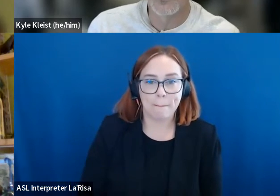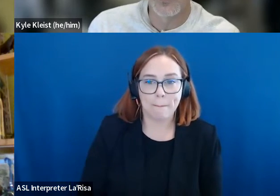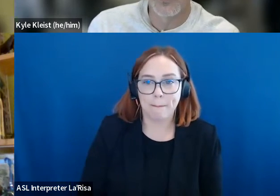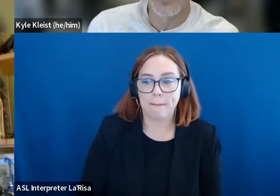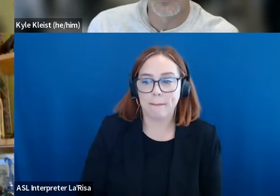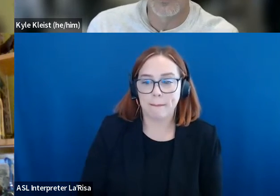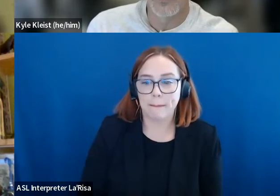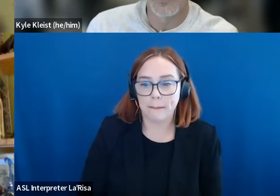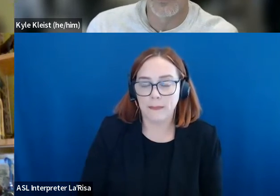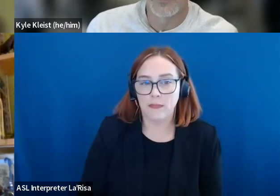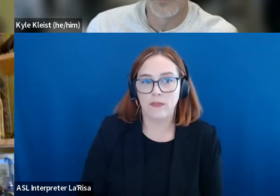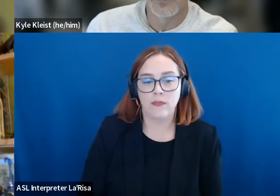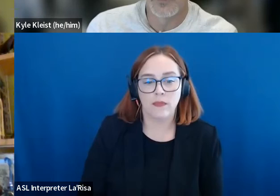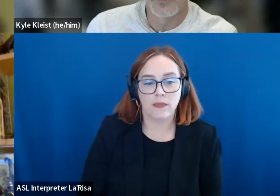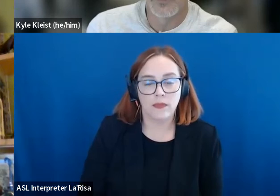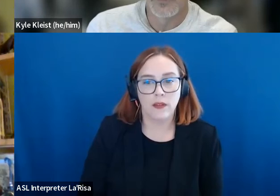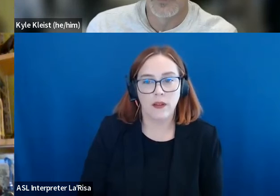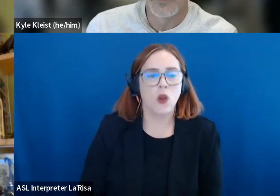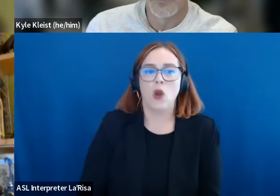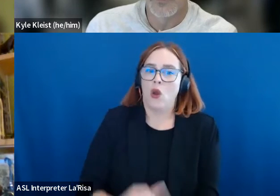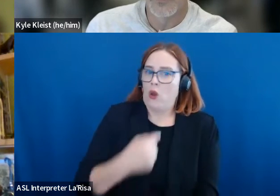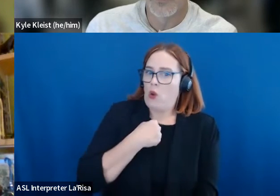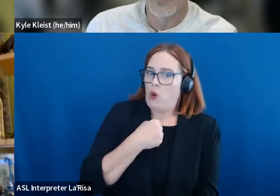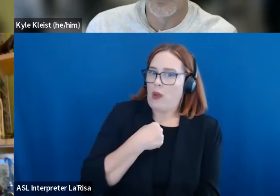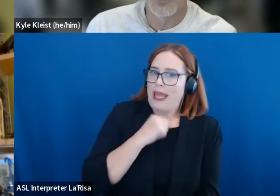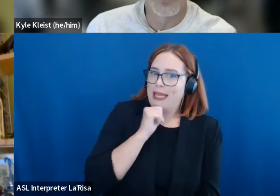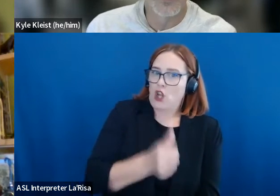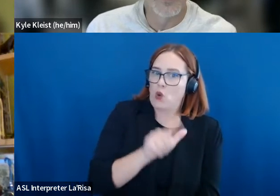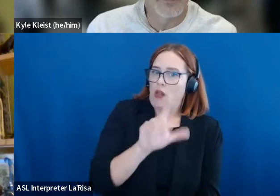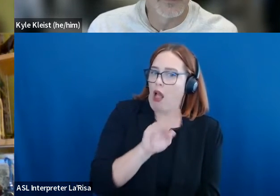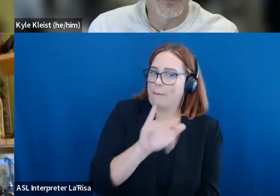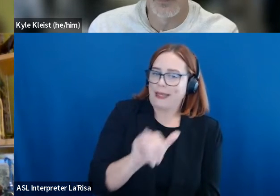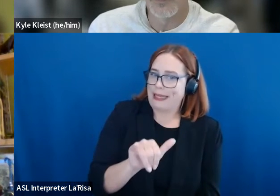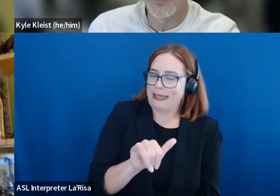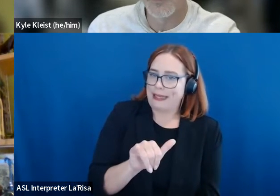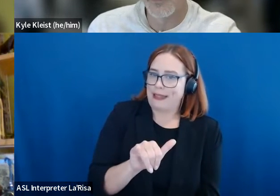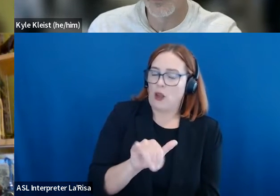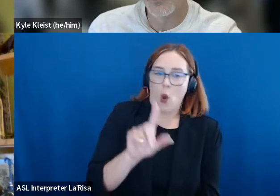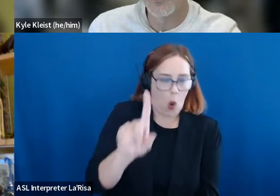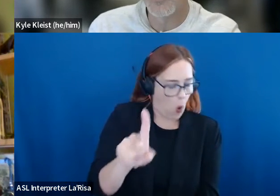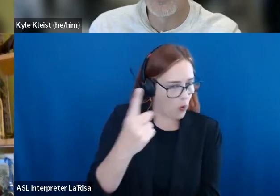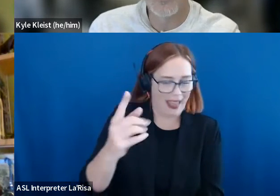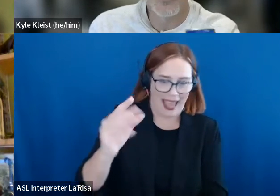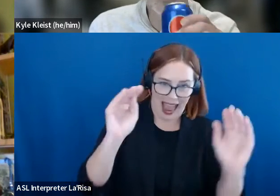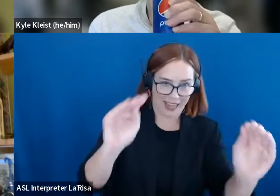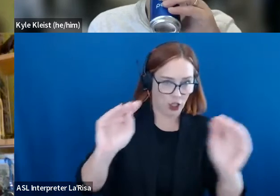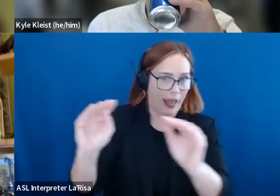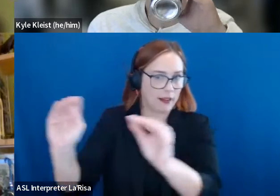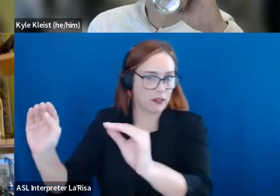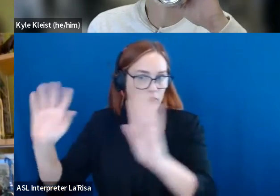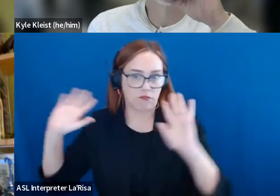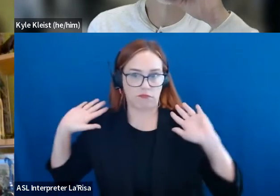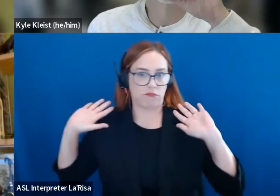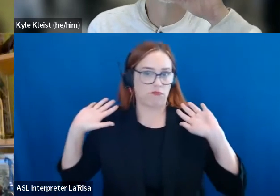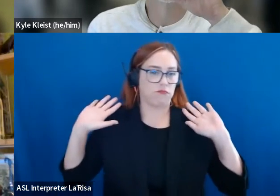one of the things I would say is that we don't lobby, right? As Centers for Independent Living, we can only educate, and that's what we put alongside everything